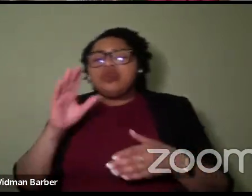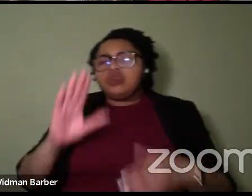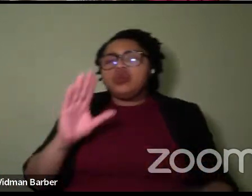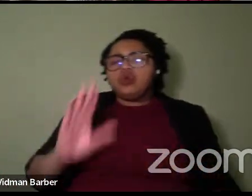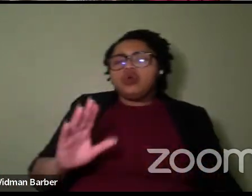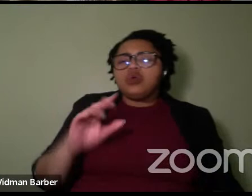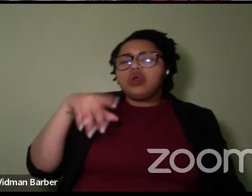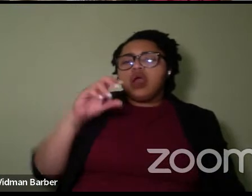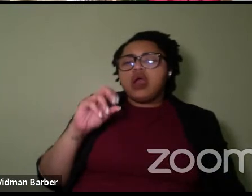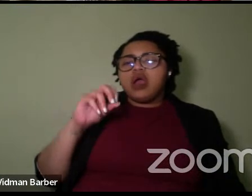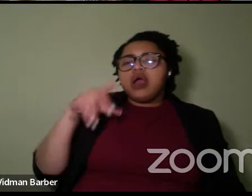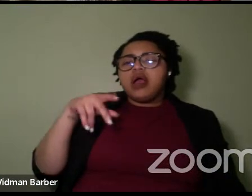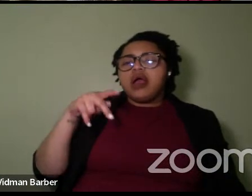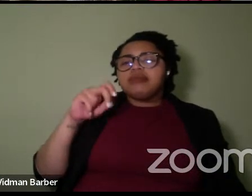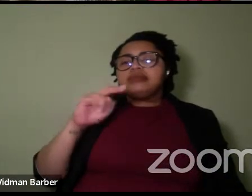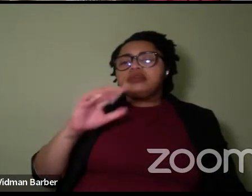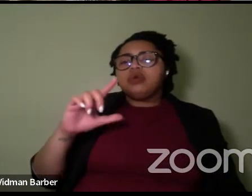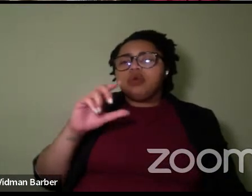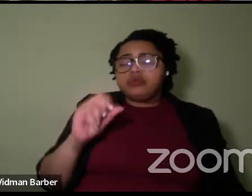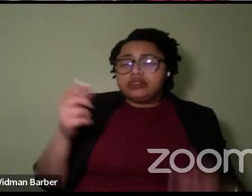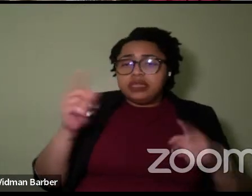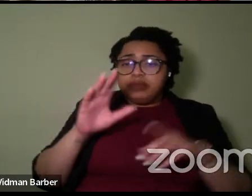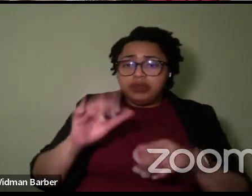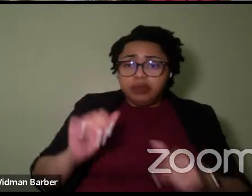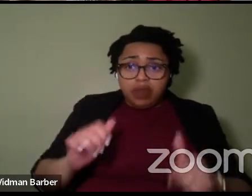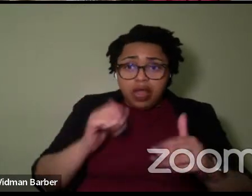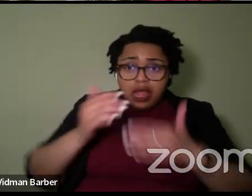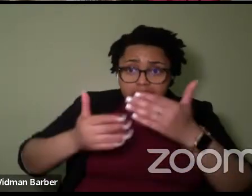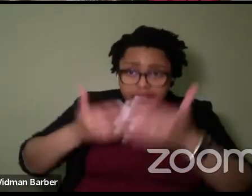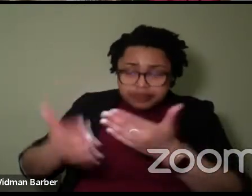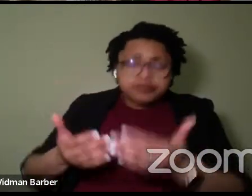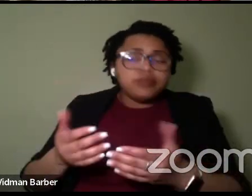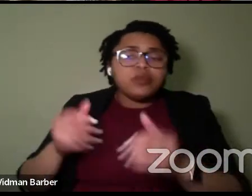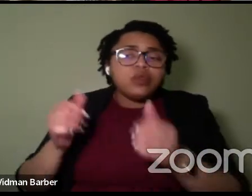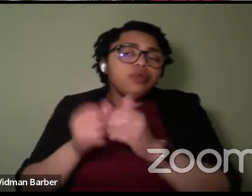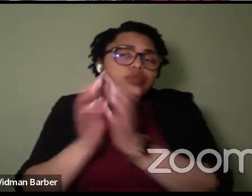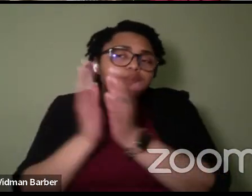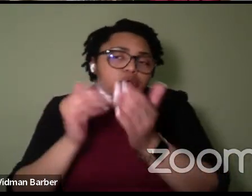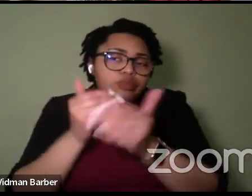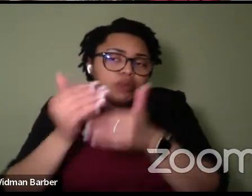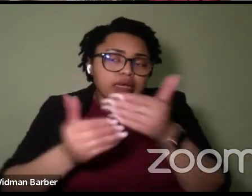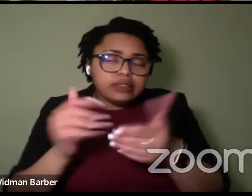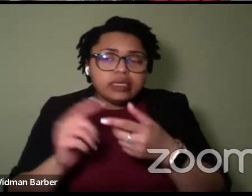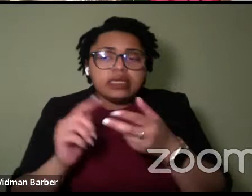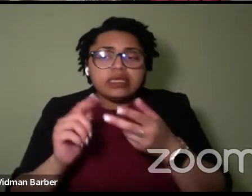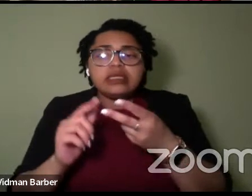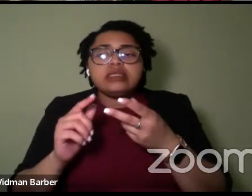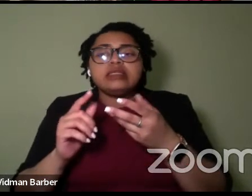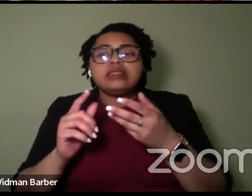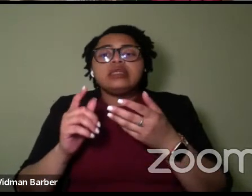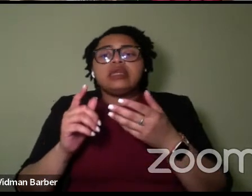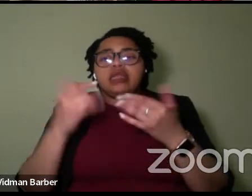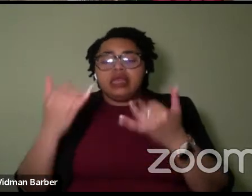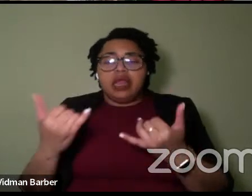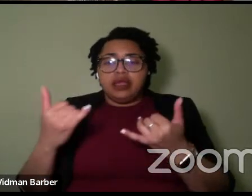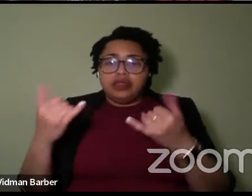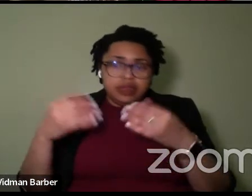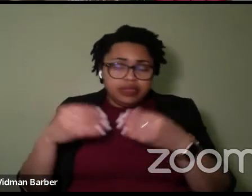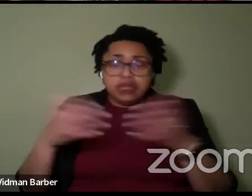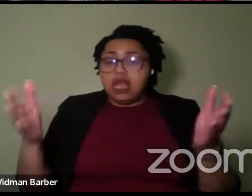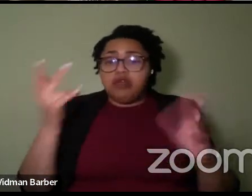you seen as you've been going through the book process, but then now that it's out, like how has that been?